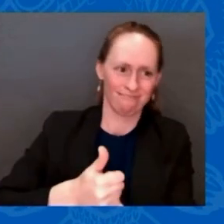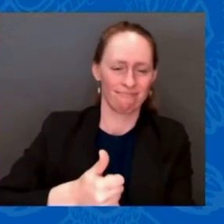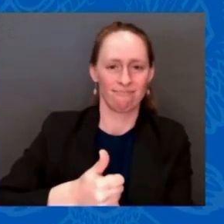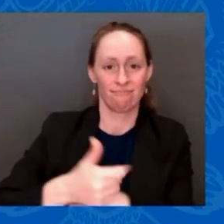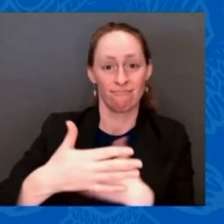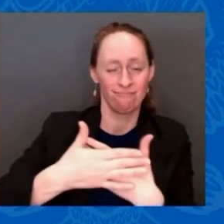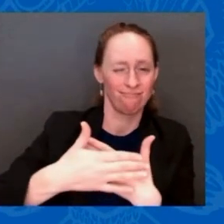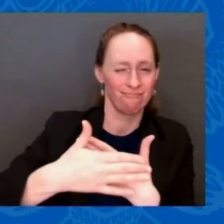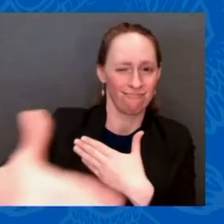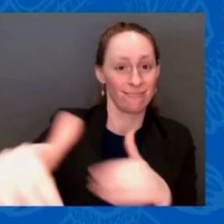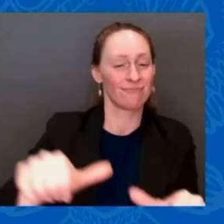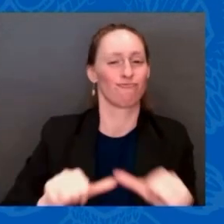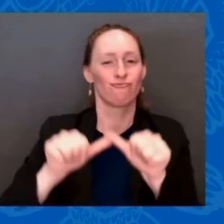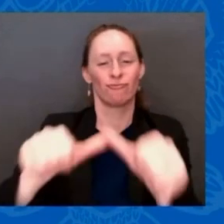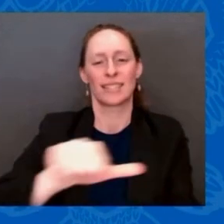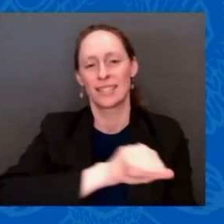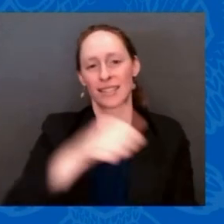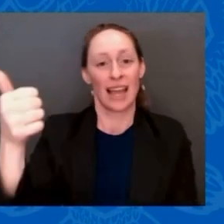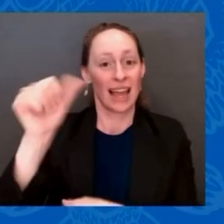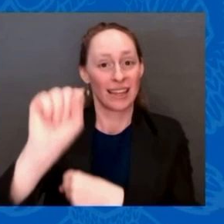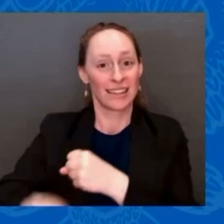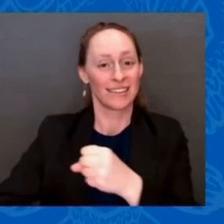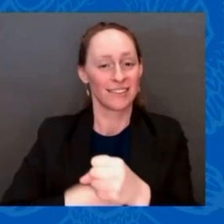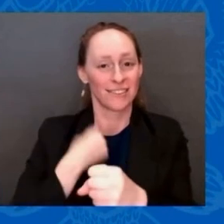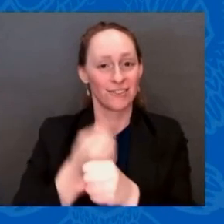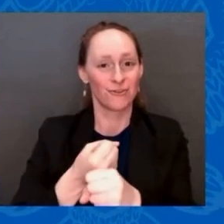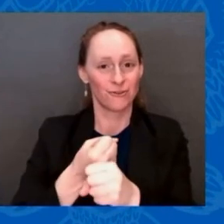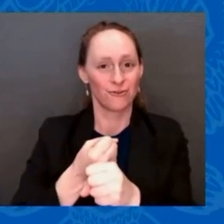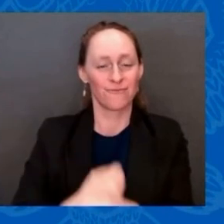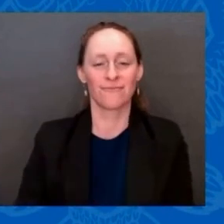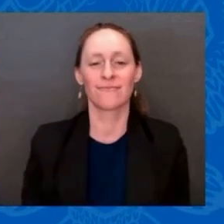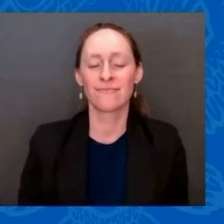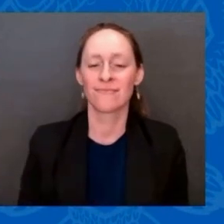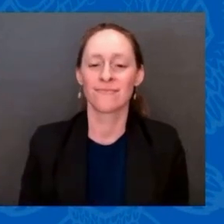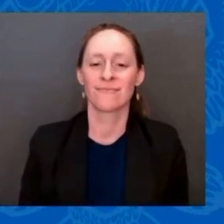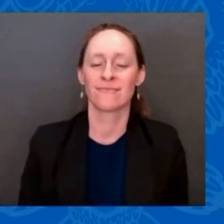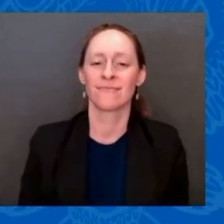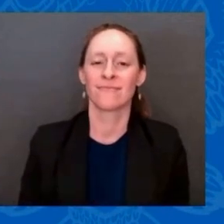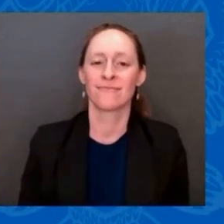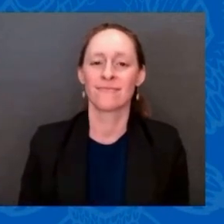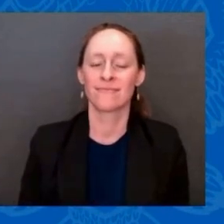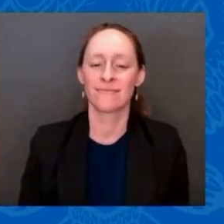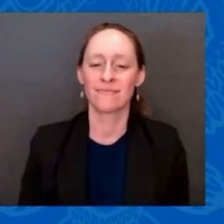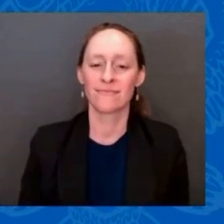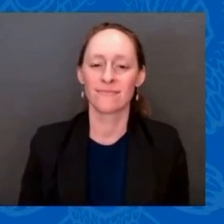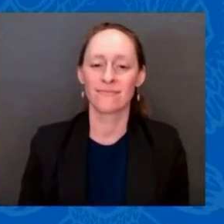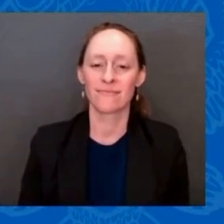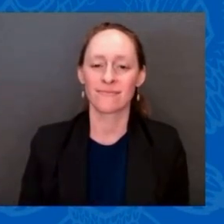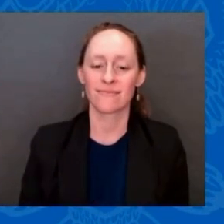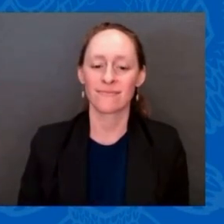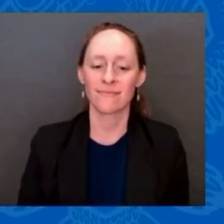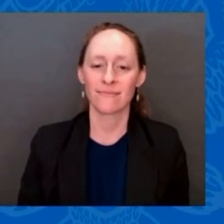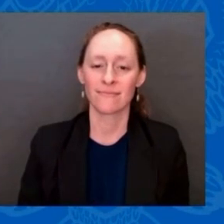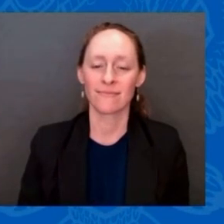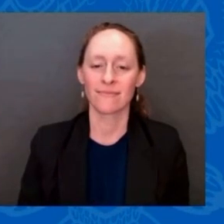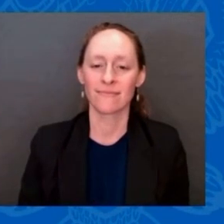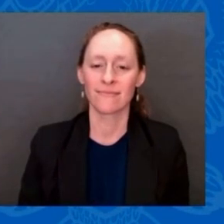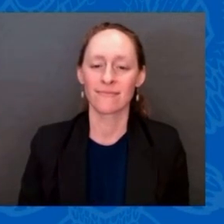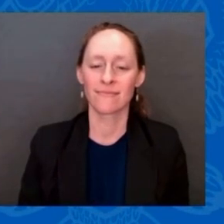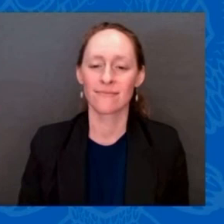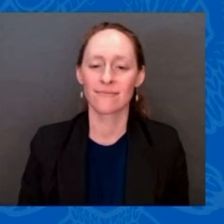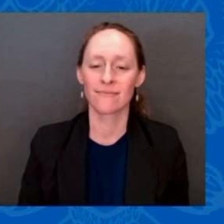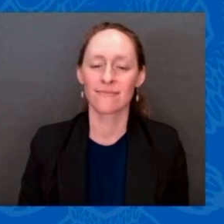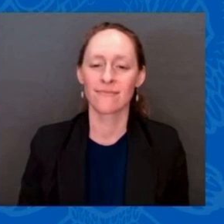construction of manufacturing facilities here on U.S. soil grew only 2% on my predecessor's watch. In 4 years,